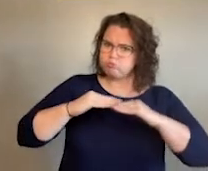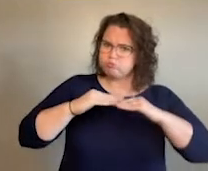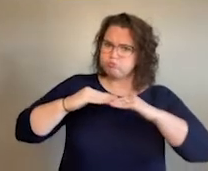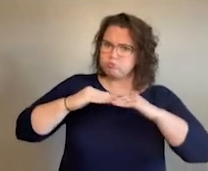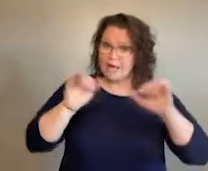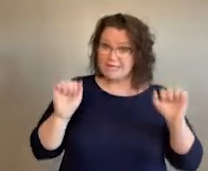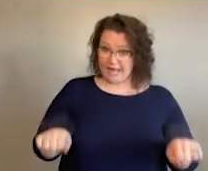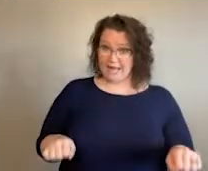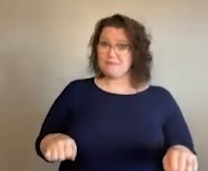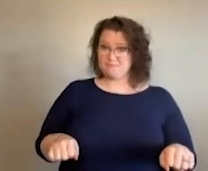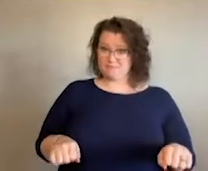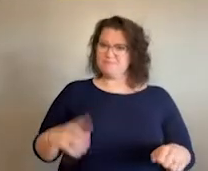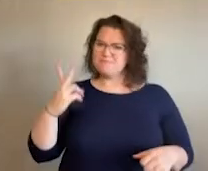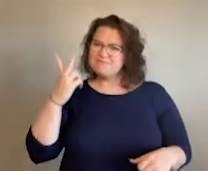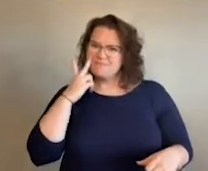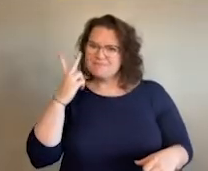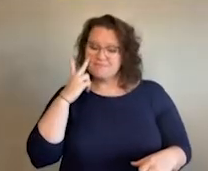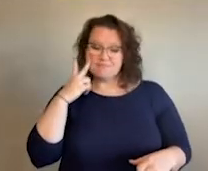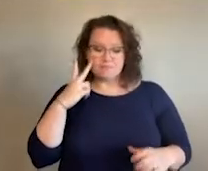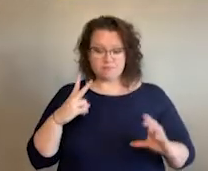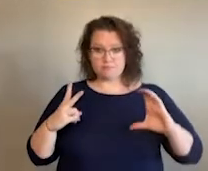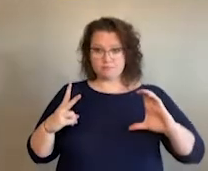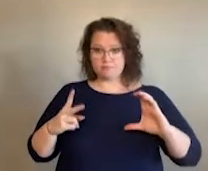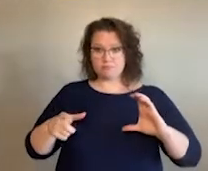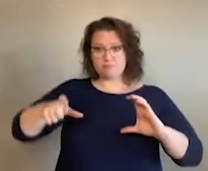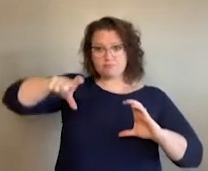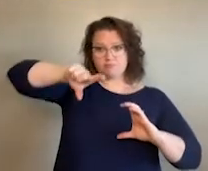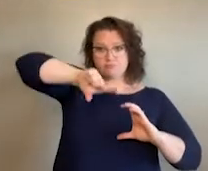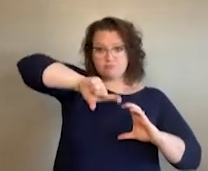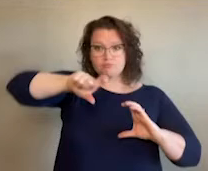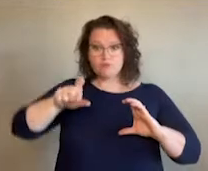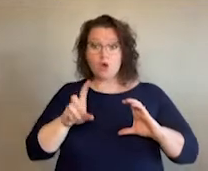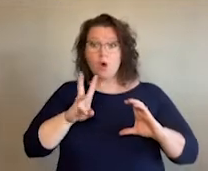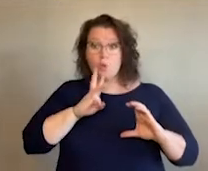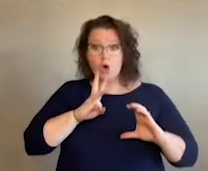So pour some water in your bowl until it's about half full.